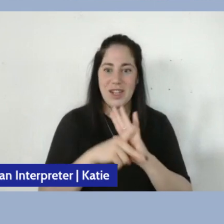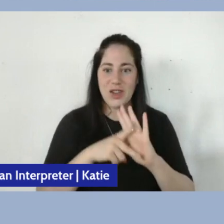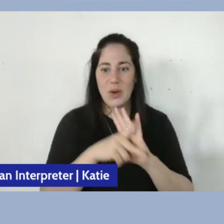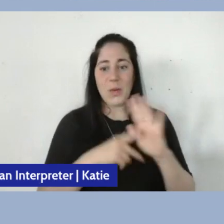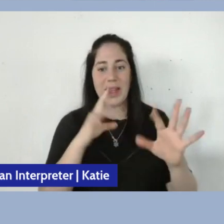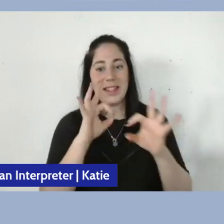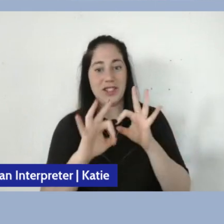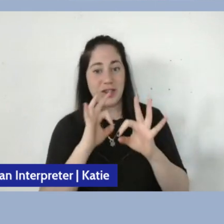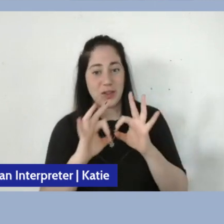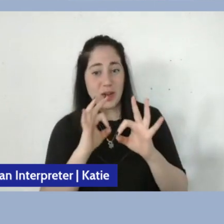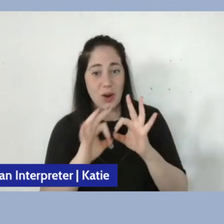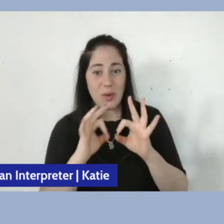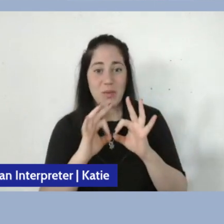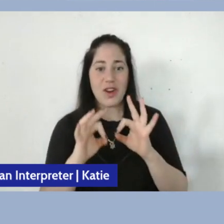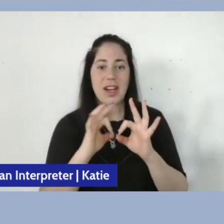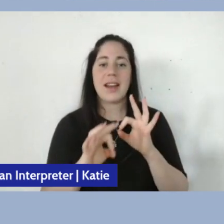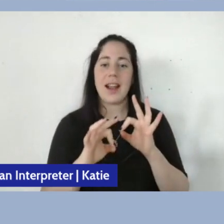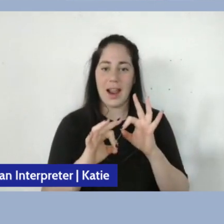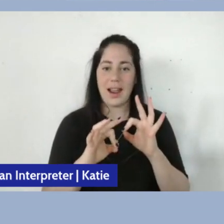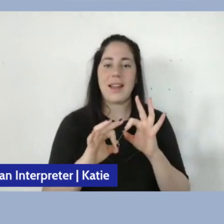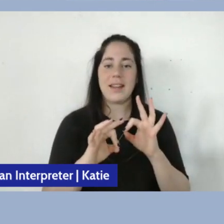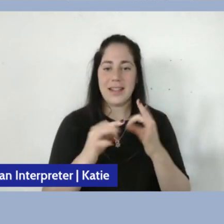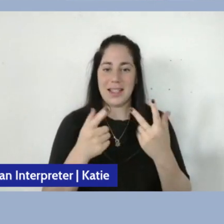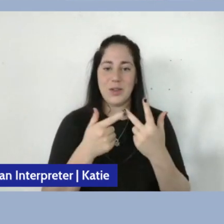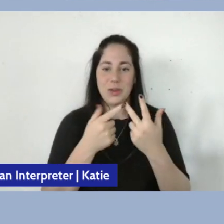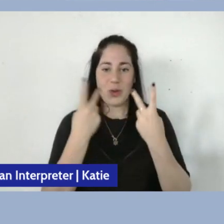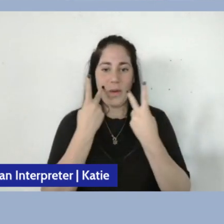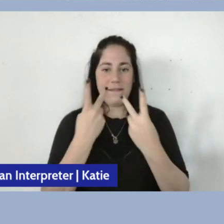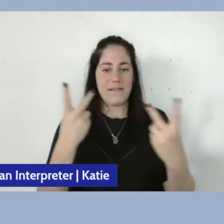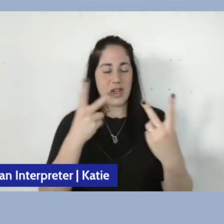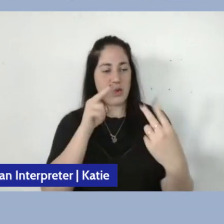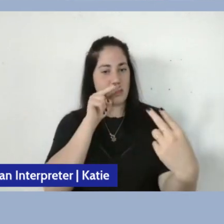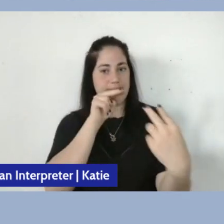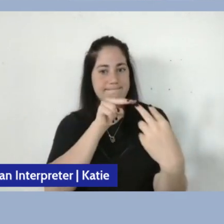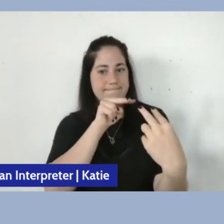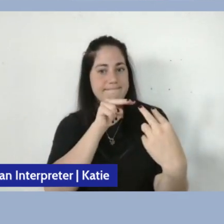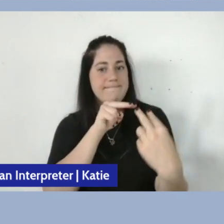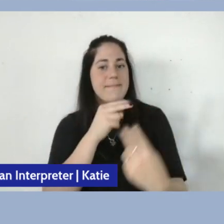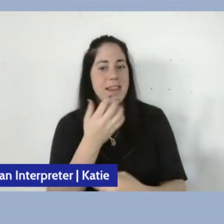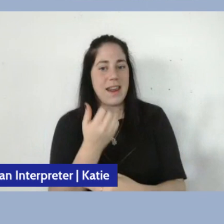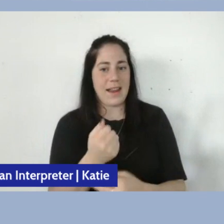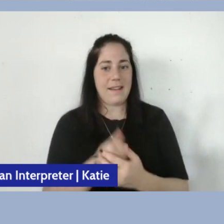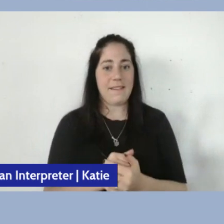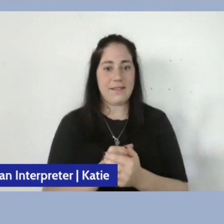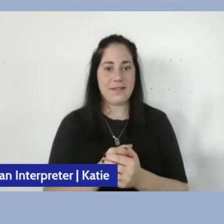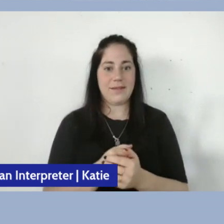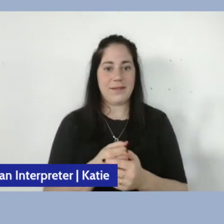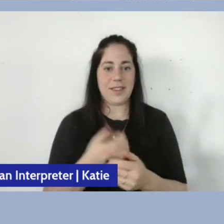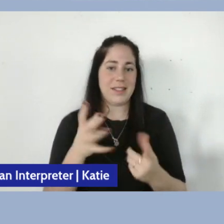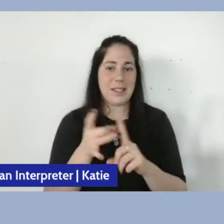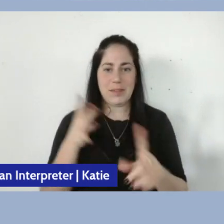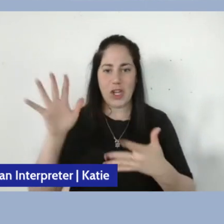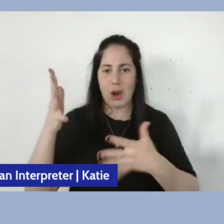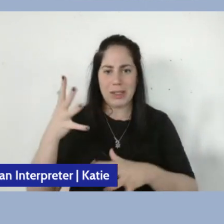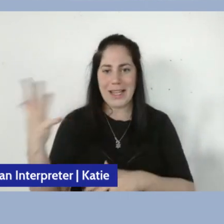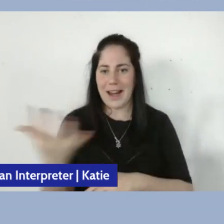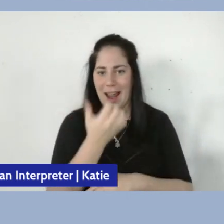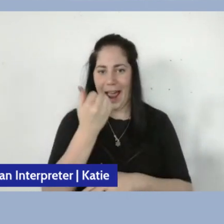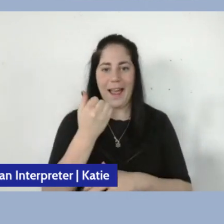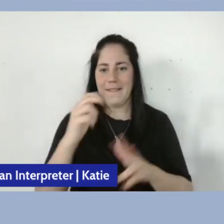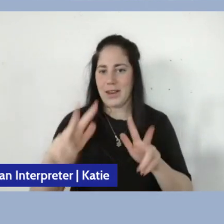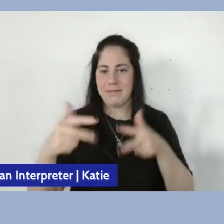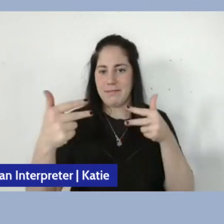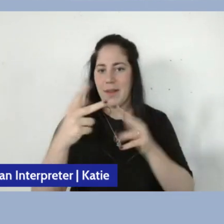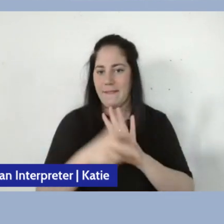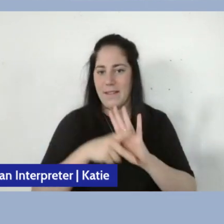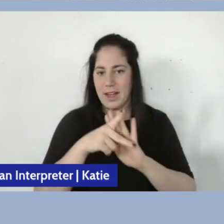and both parties have visual contact with the interpreter. And with Auslan, you have to have video. Phone